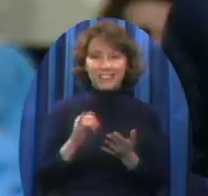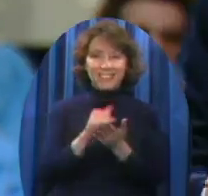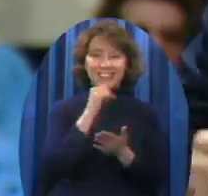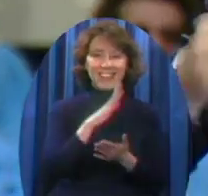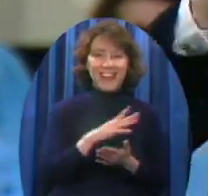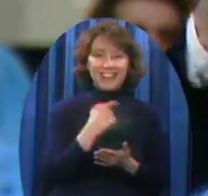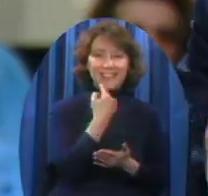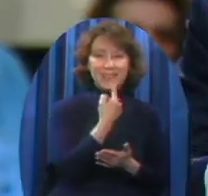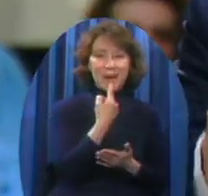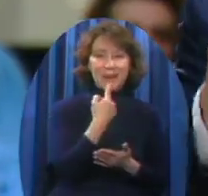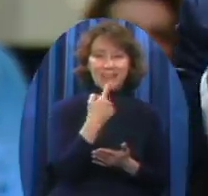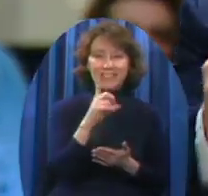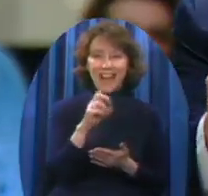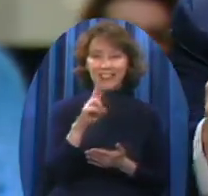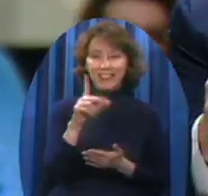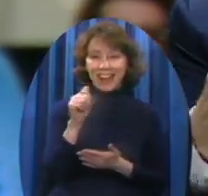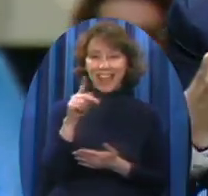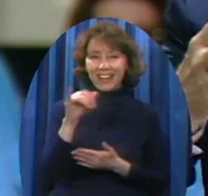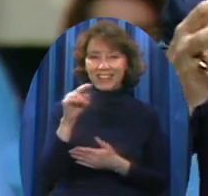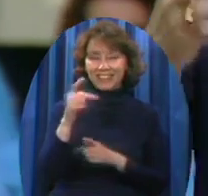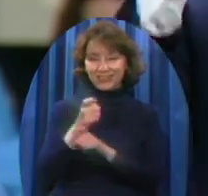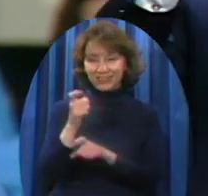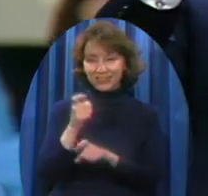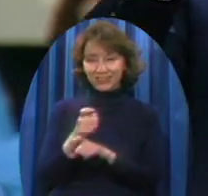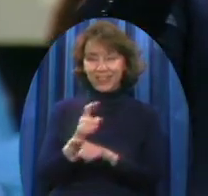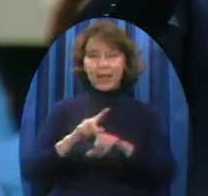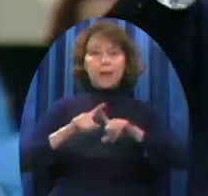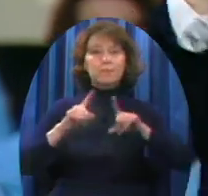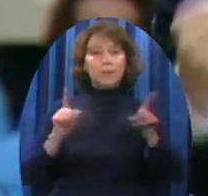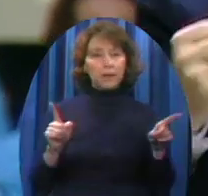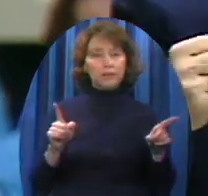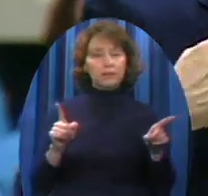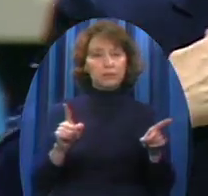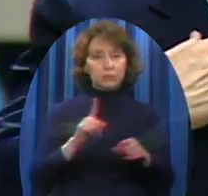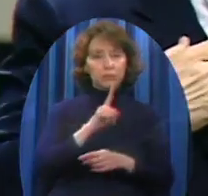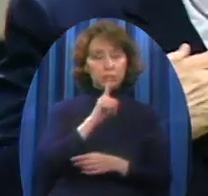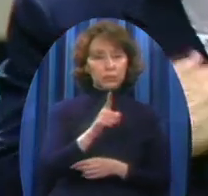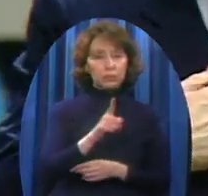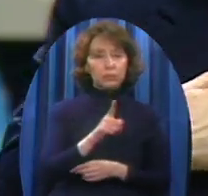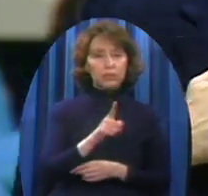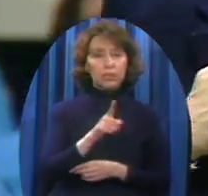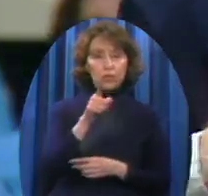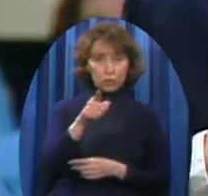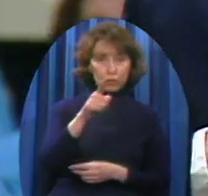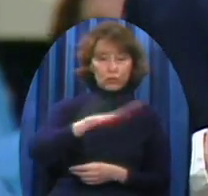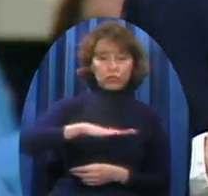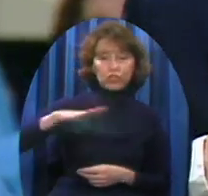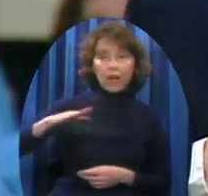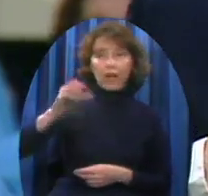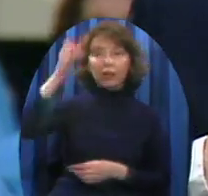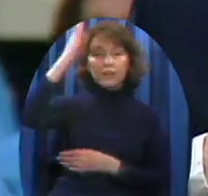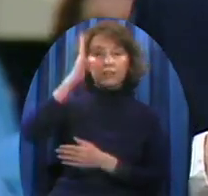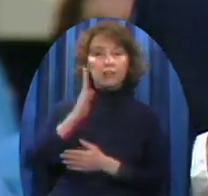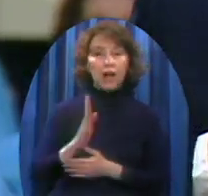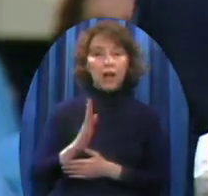all I'm saying is that as a child of God, indwelt by the living Christ and your body the temple of